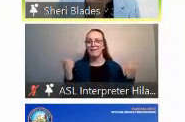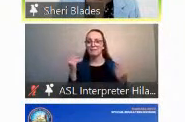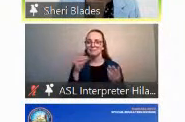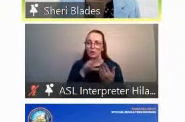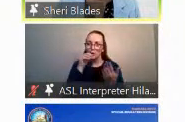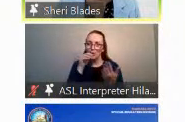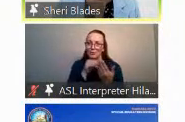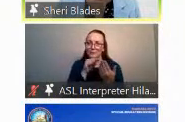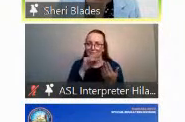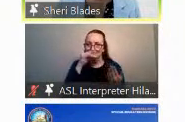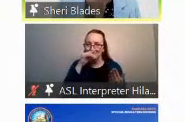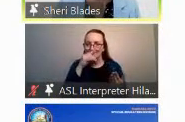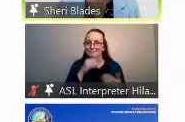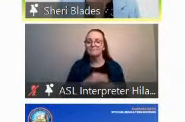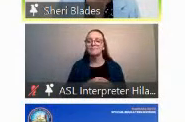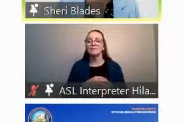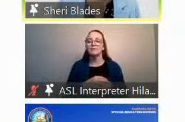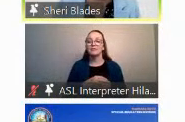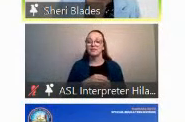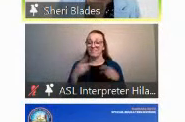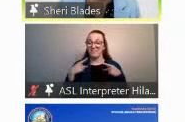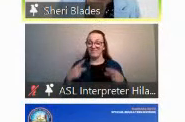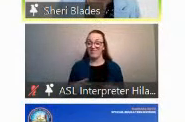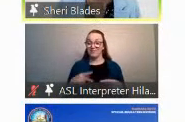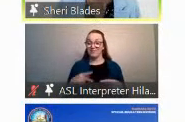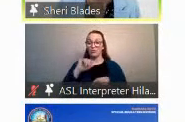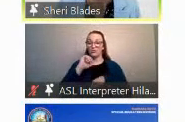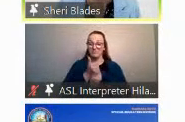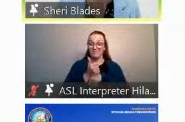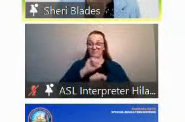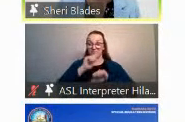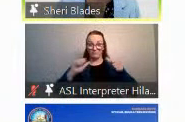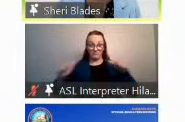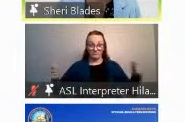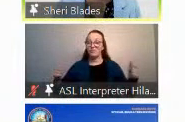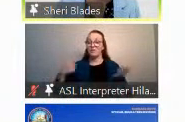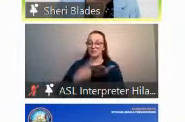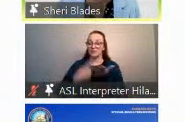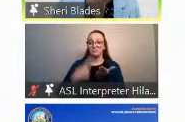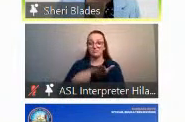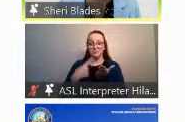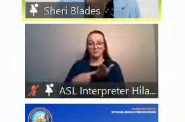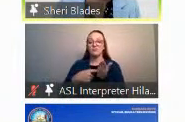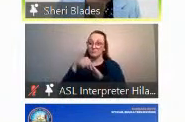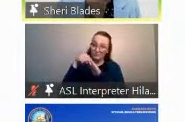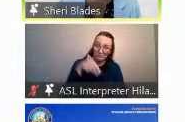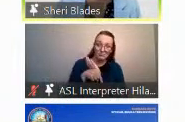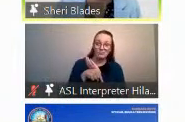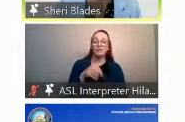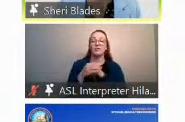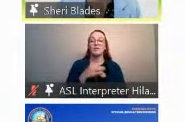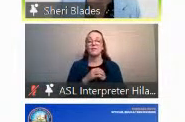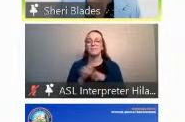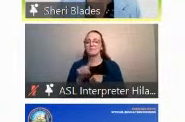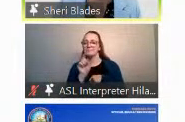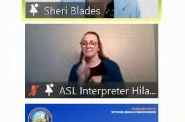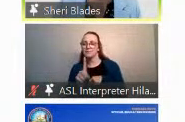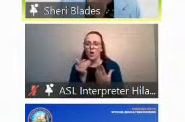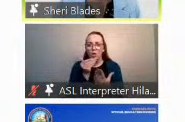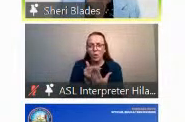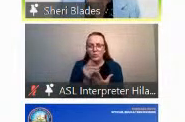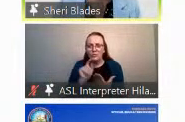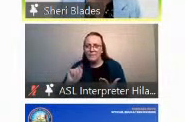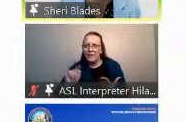Physical layout of the facilities was discussed in great detail. Questions like, how close are the